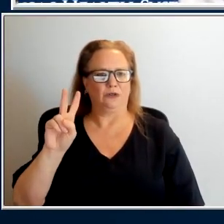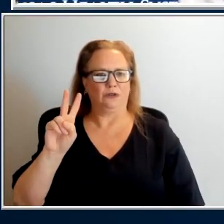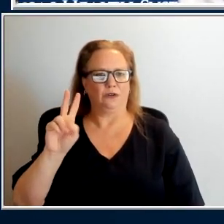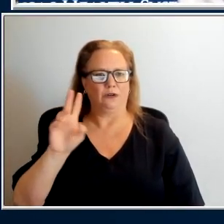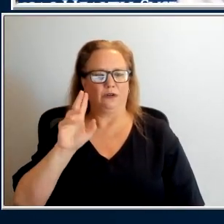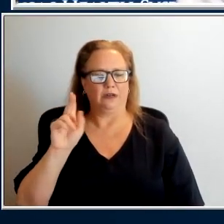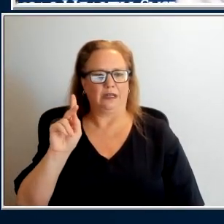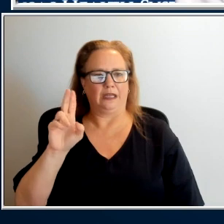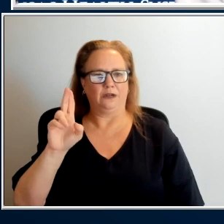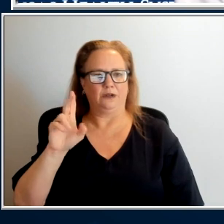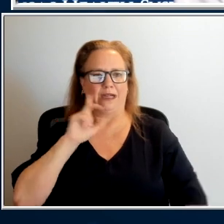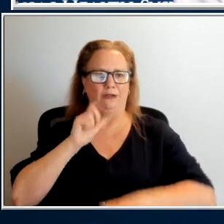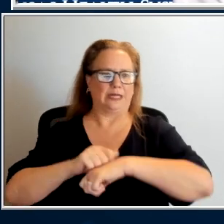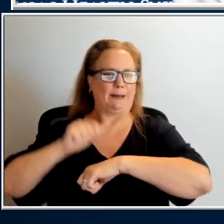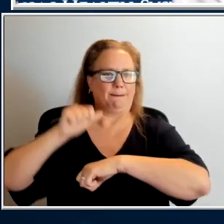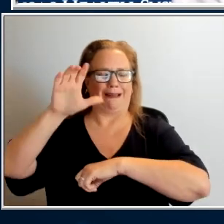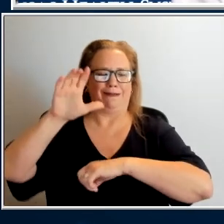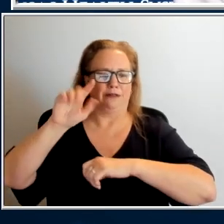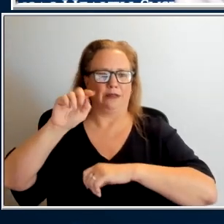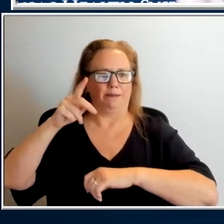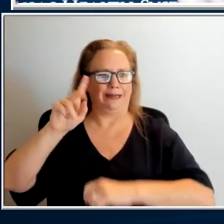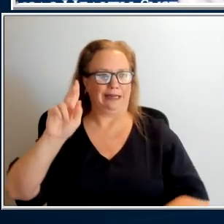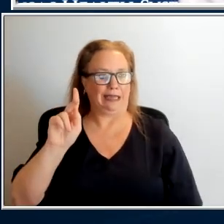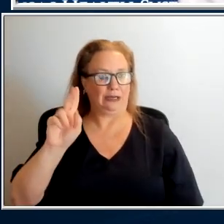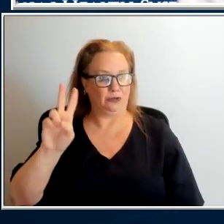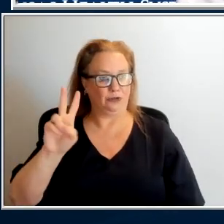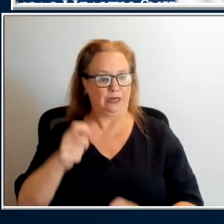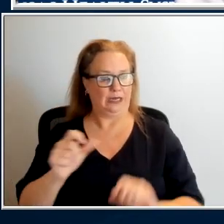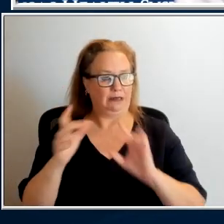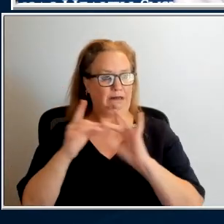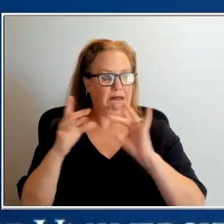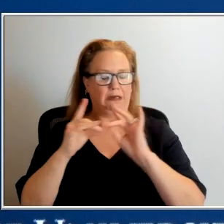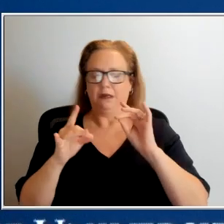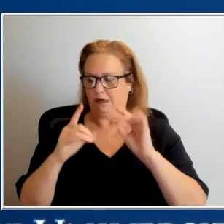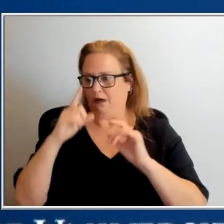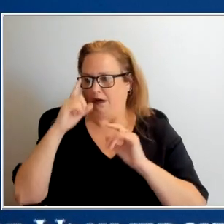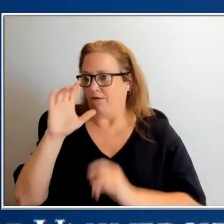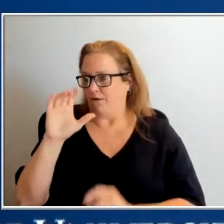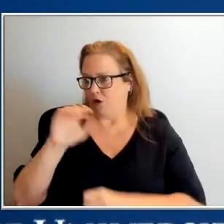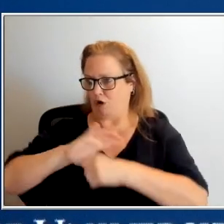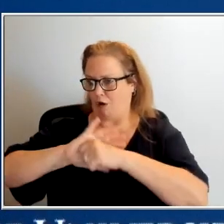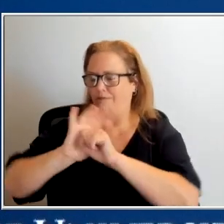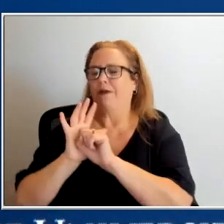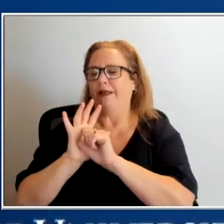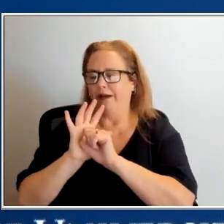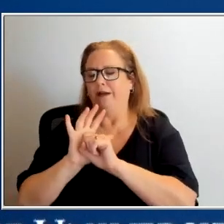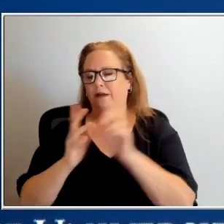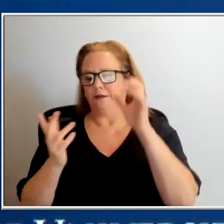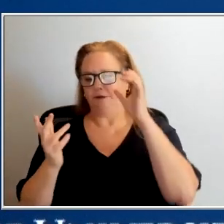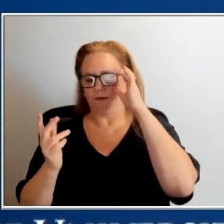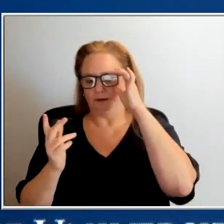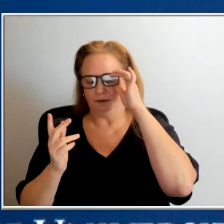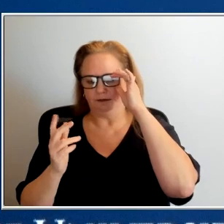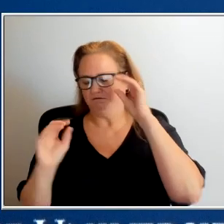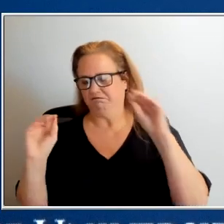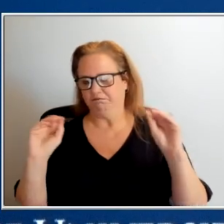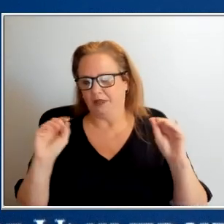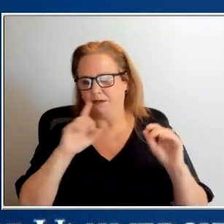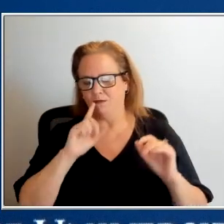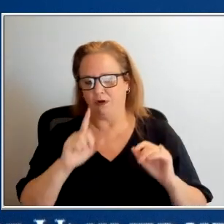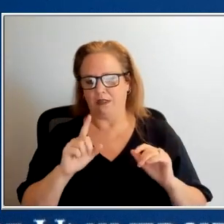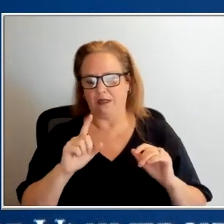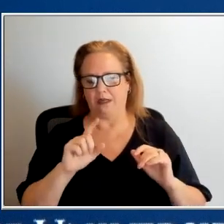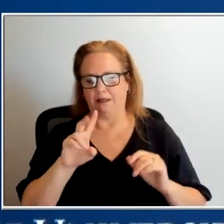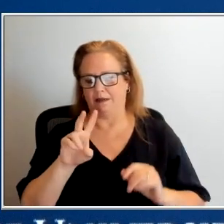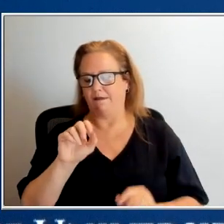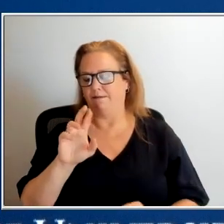mountaintop, I know that, but K2? Yeah, I mean, as far as COVID goes, nothing really. The variants